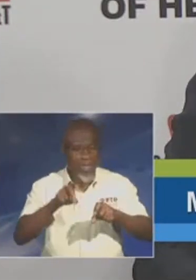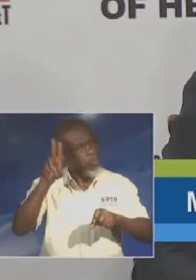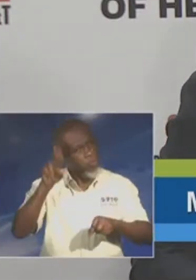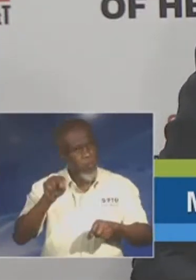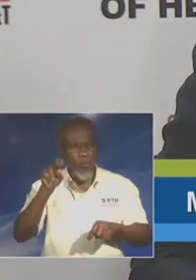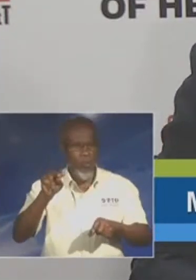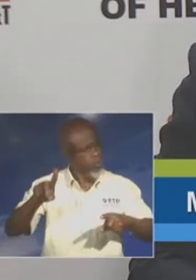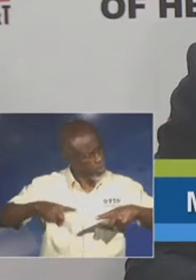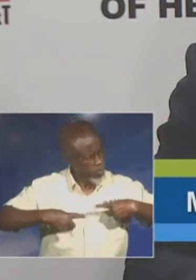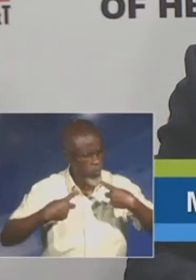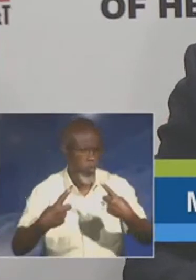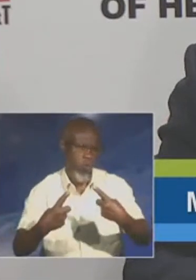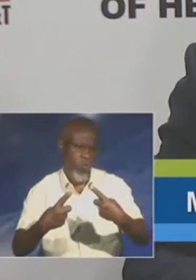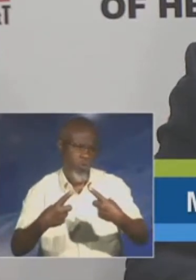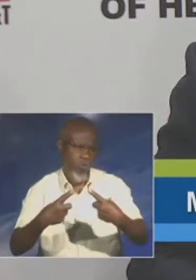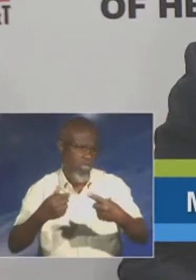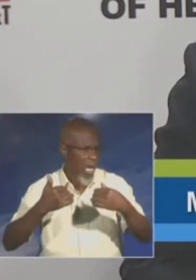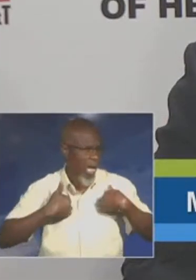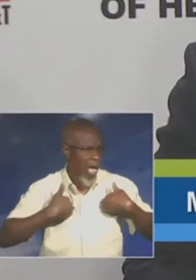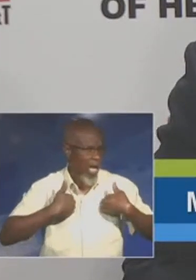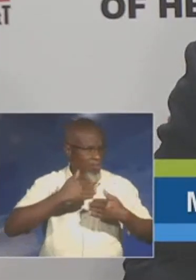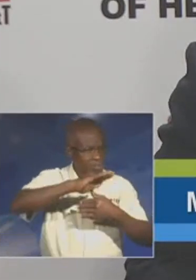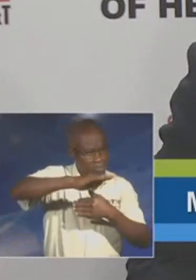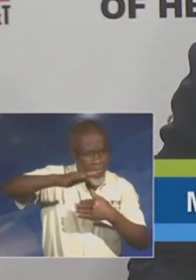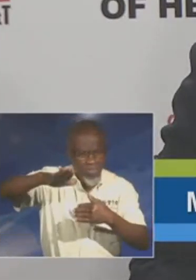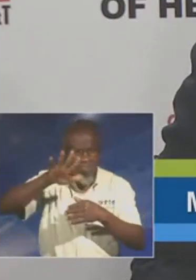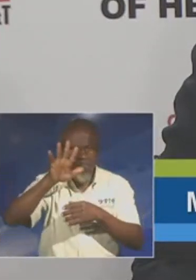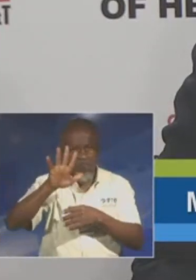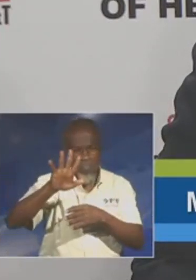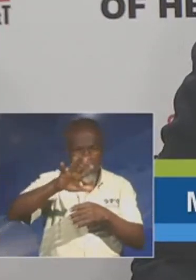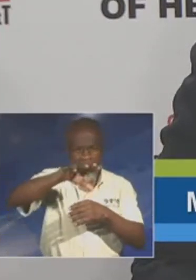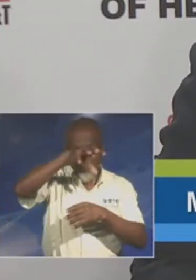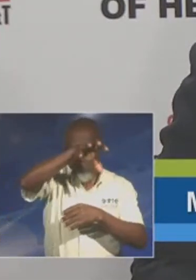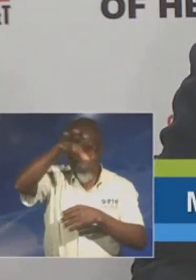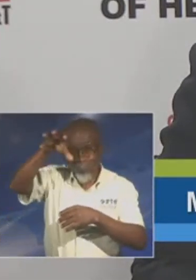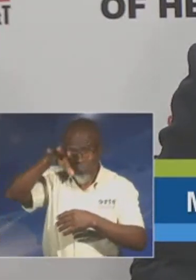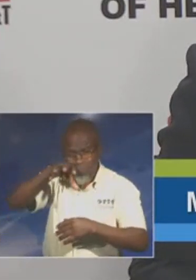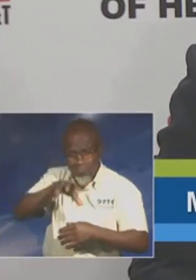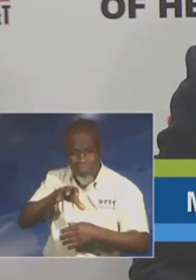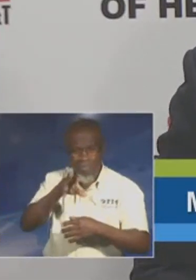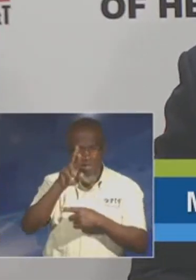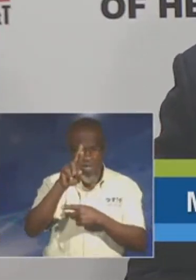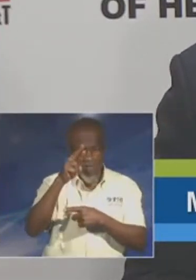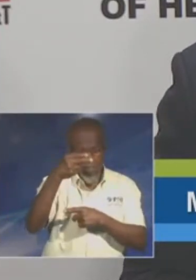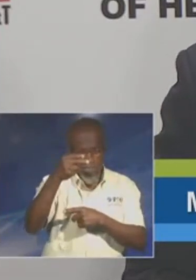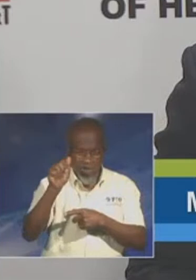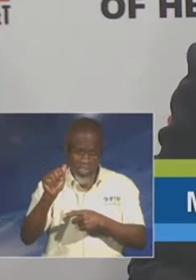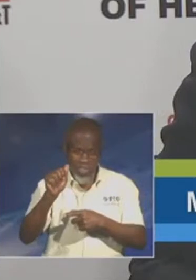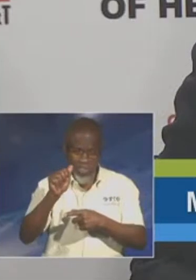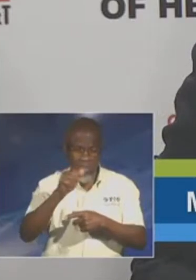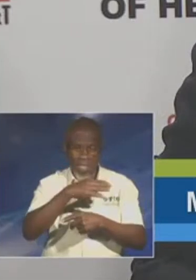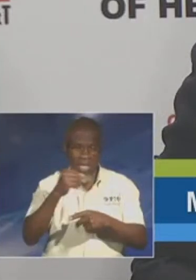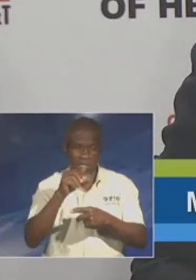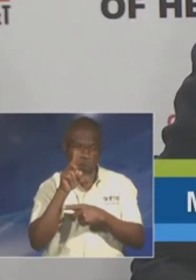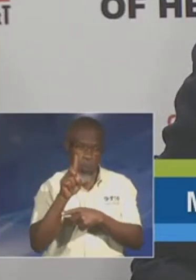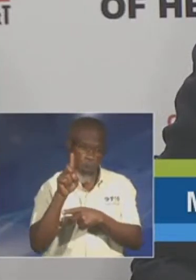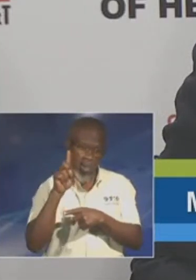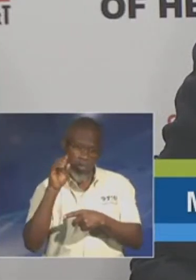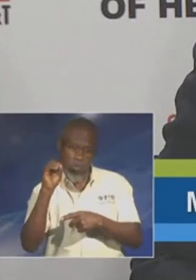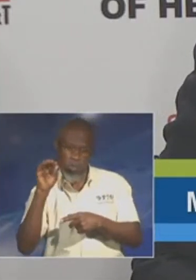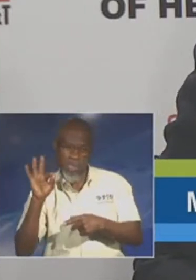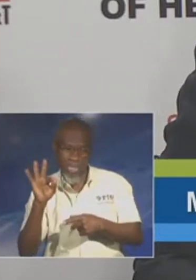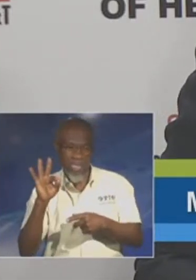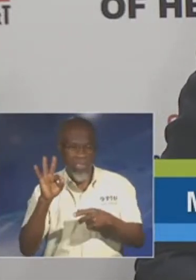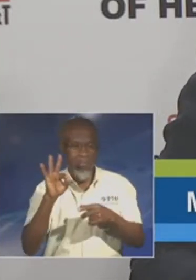These vaccines are available in all 5 regional health authorities and at all 109 public health